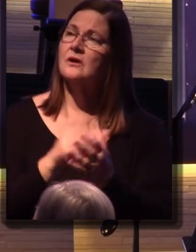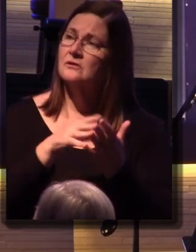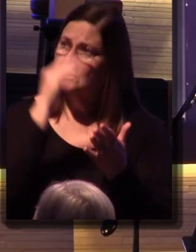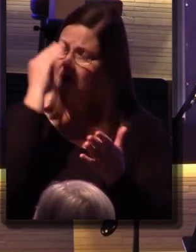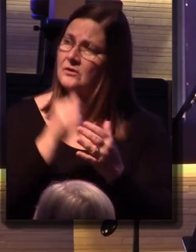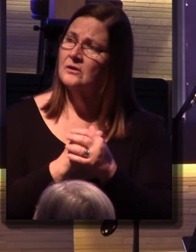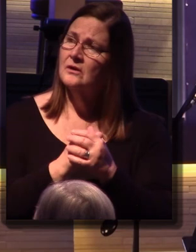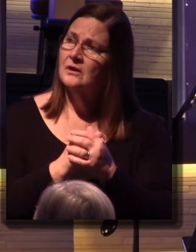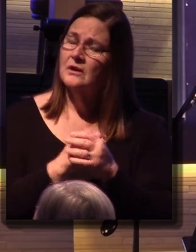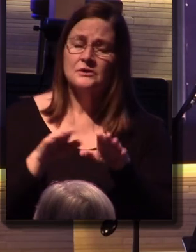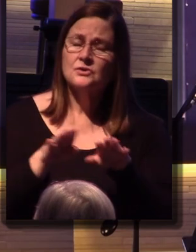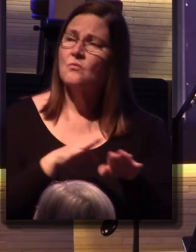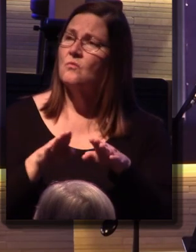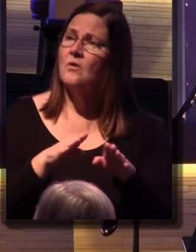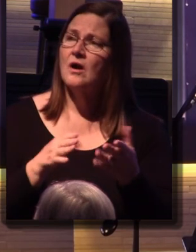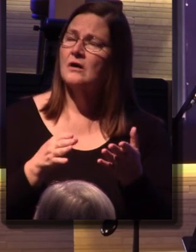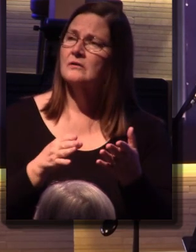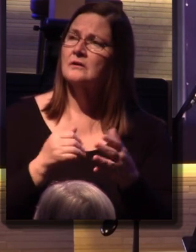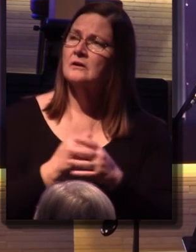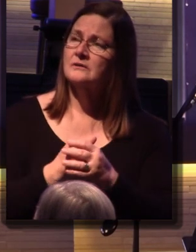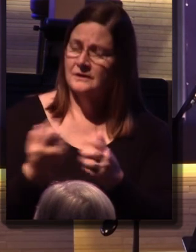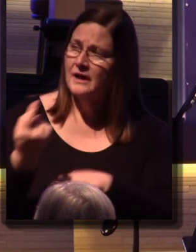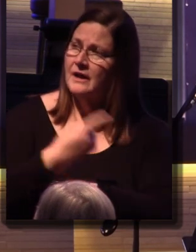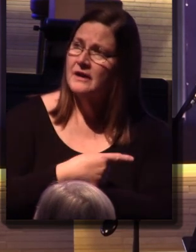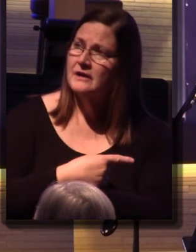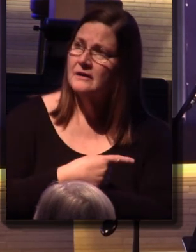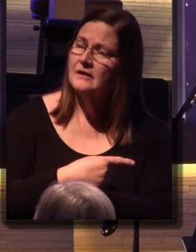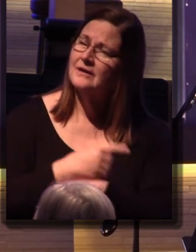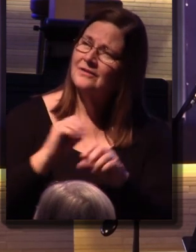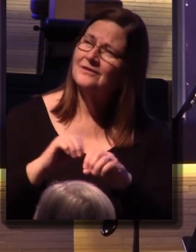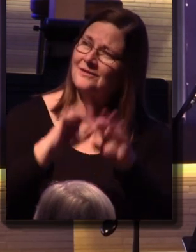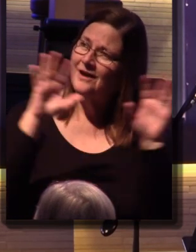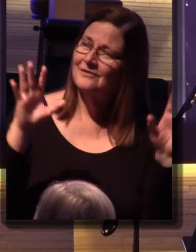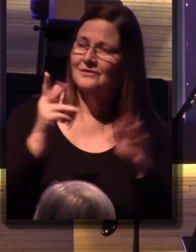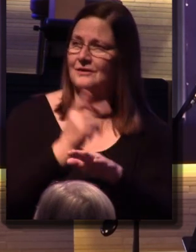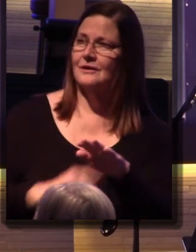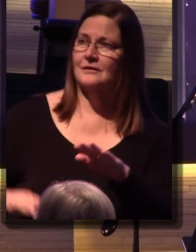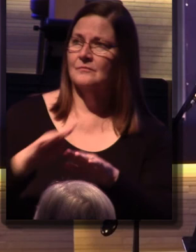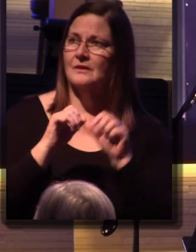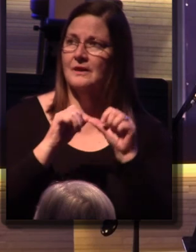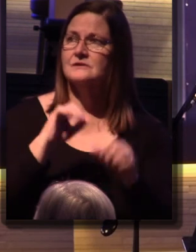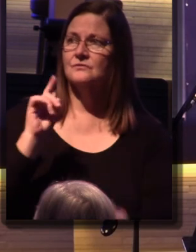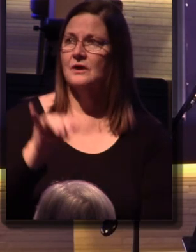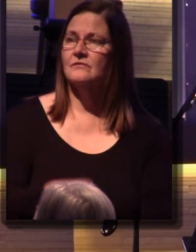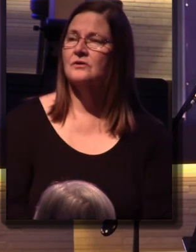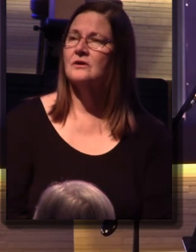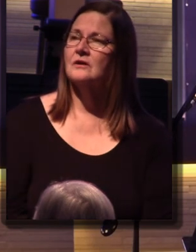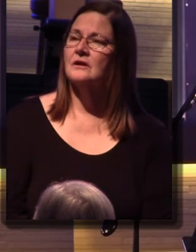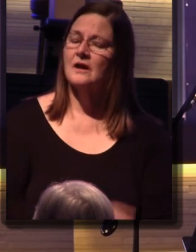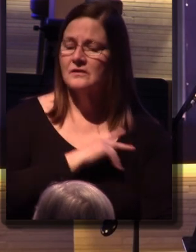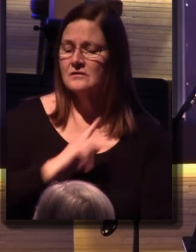it and to walk today in whatever crisis we might find ourselves in light of the kingdom that